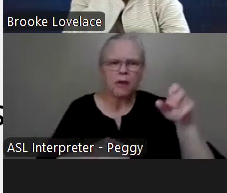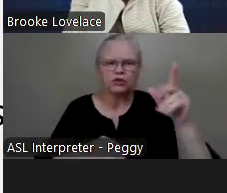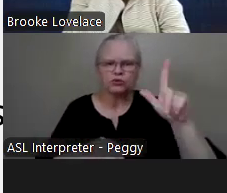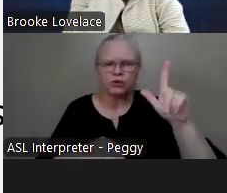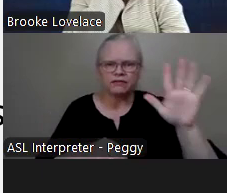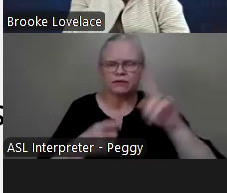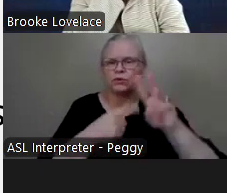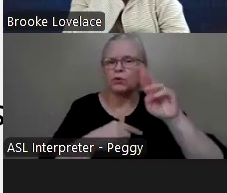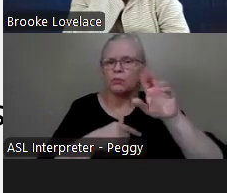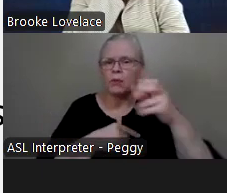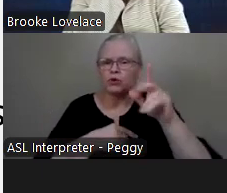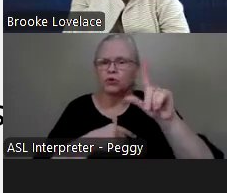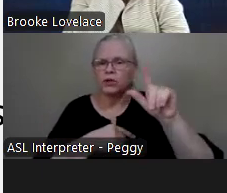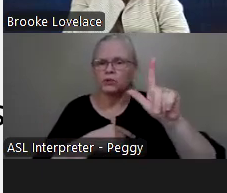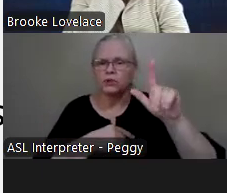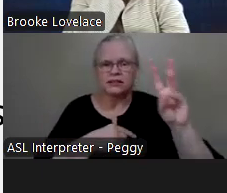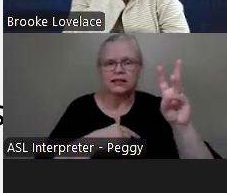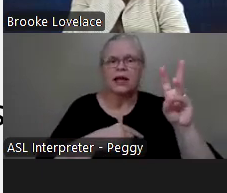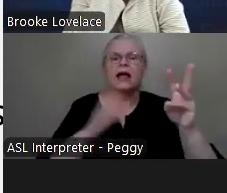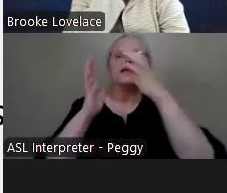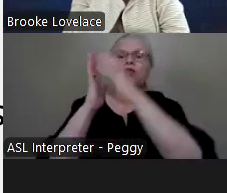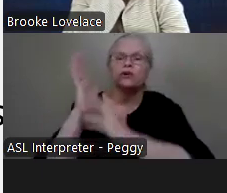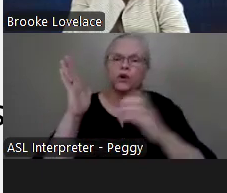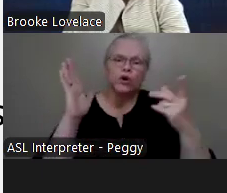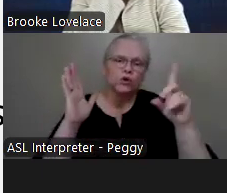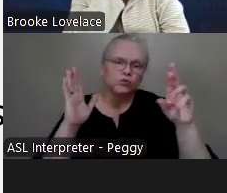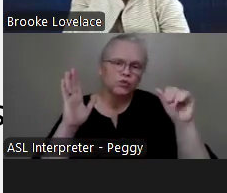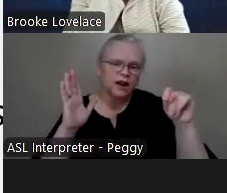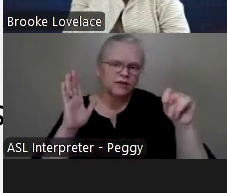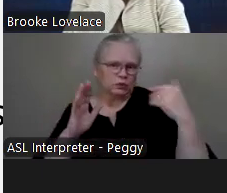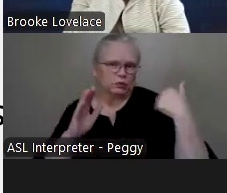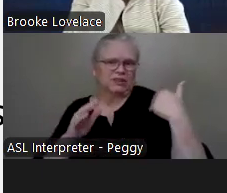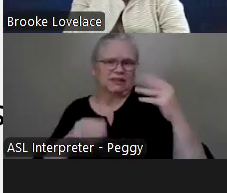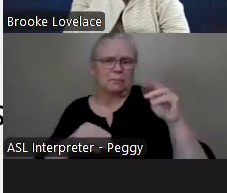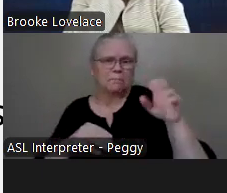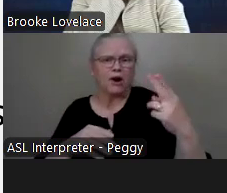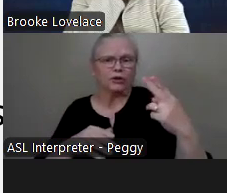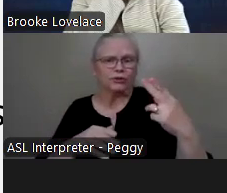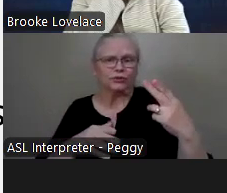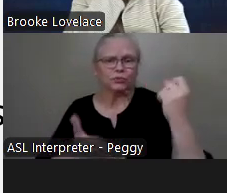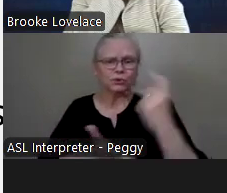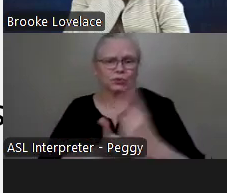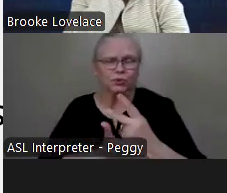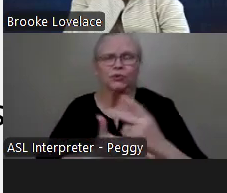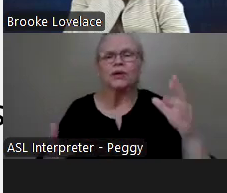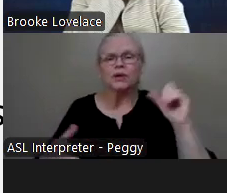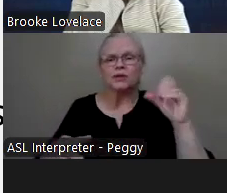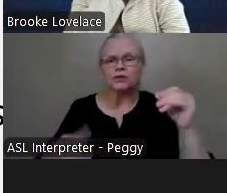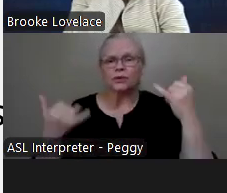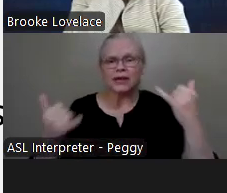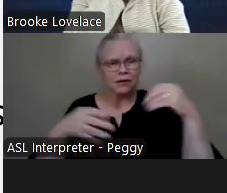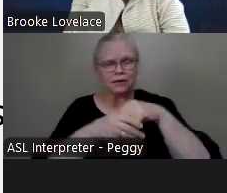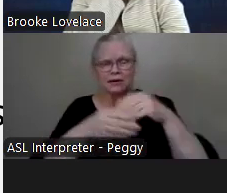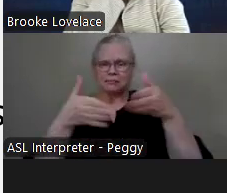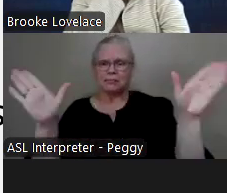draft plan was approved at the council meeting just this past March. And so that's where we are today. So we are in the public comment